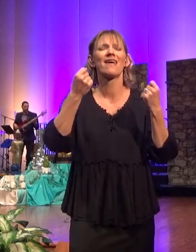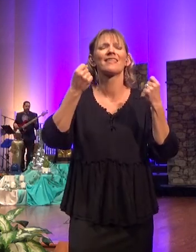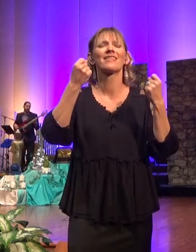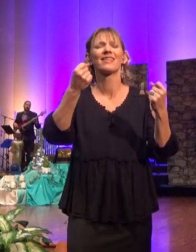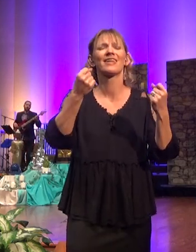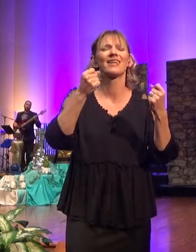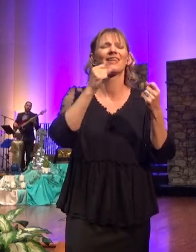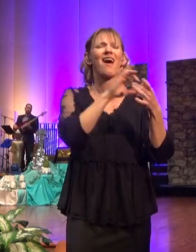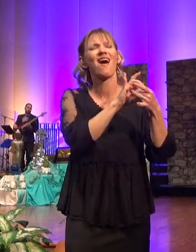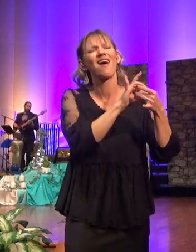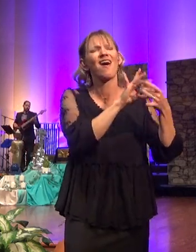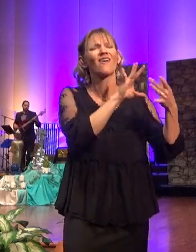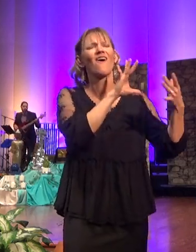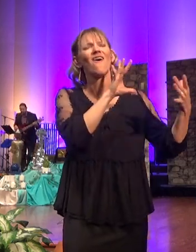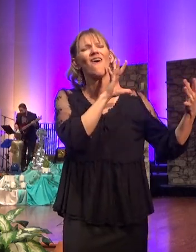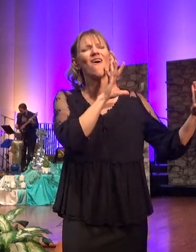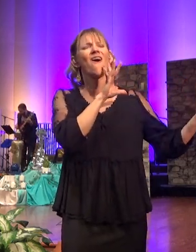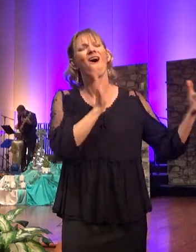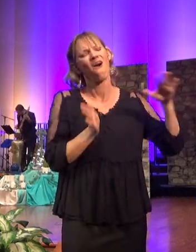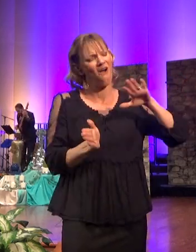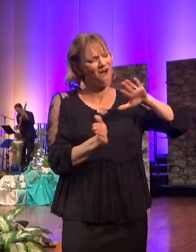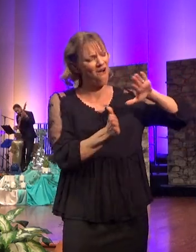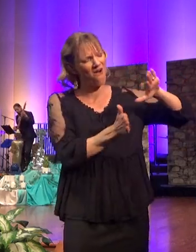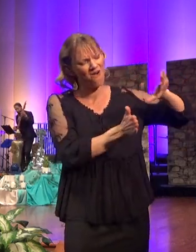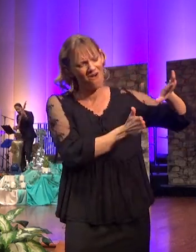to let it all go.